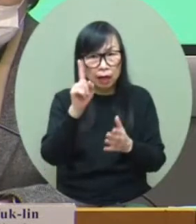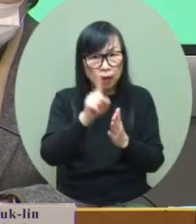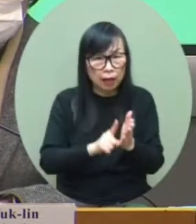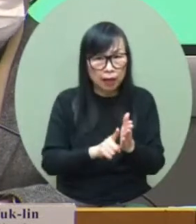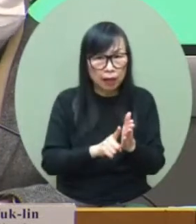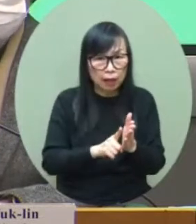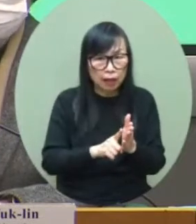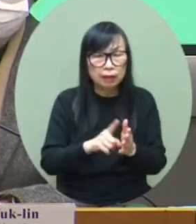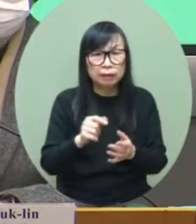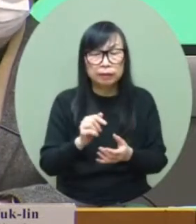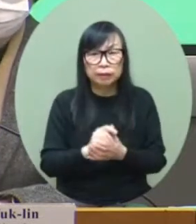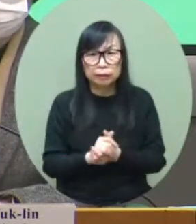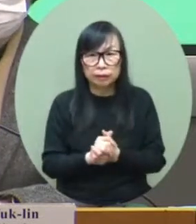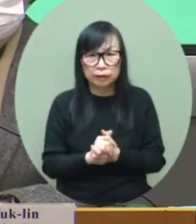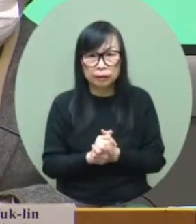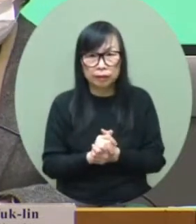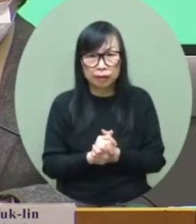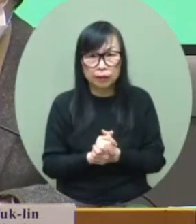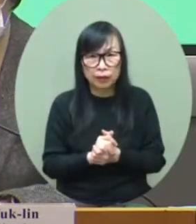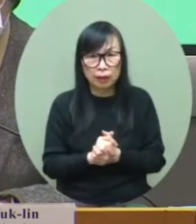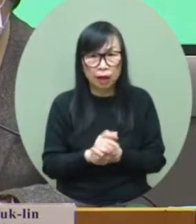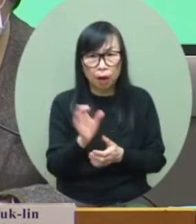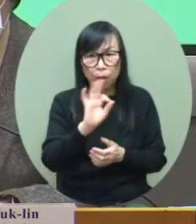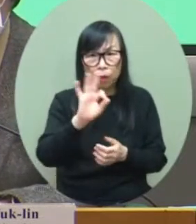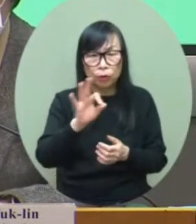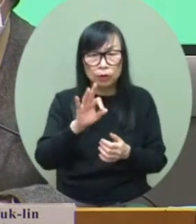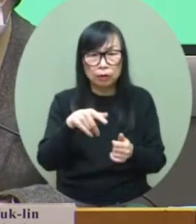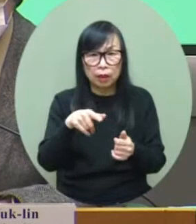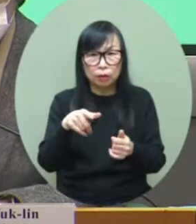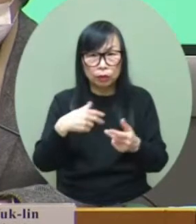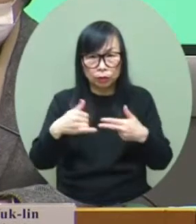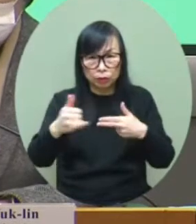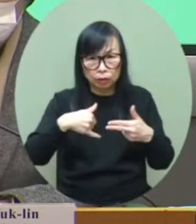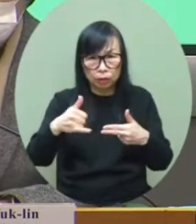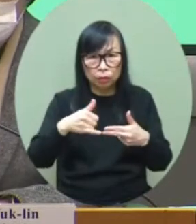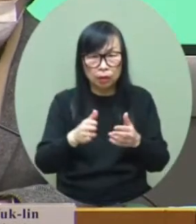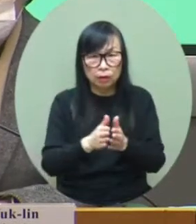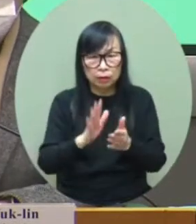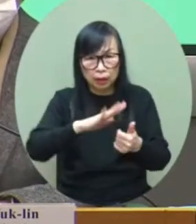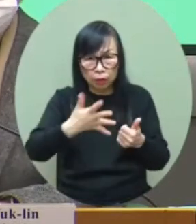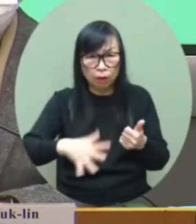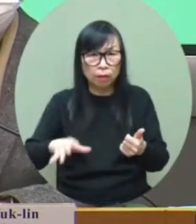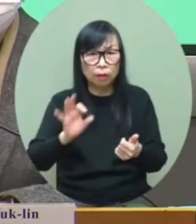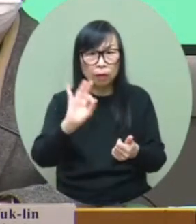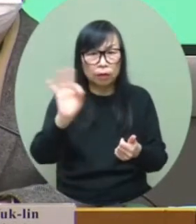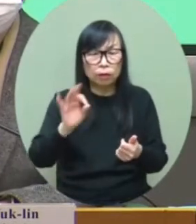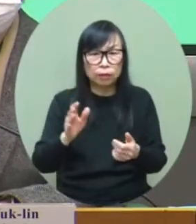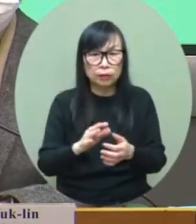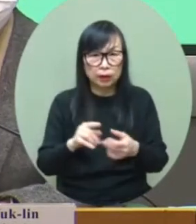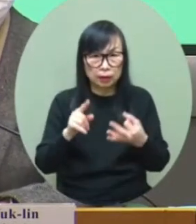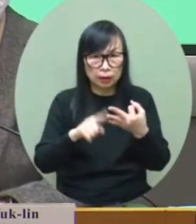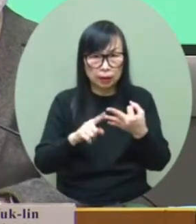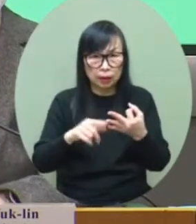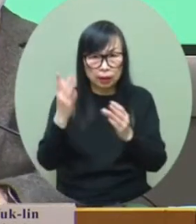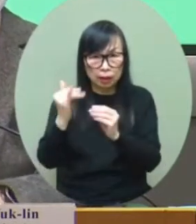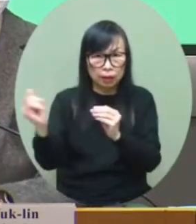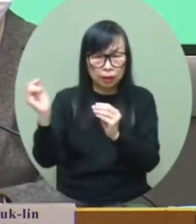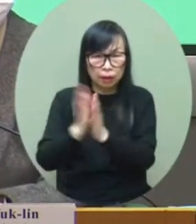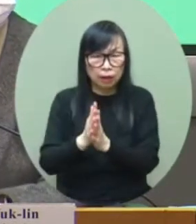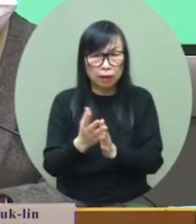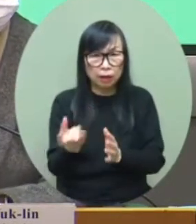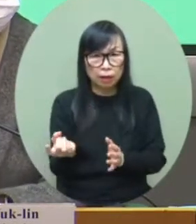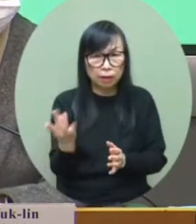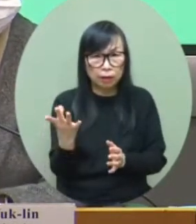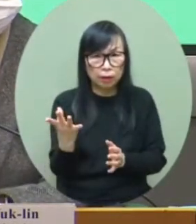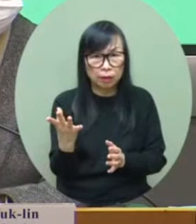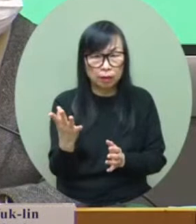330,000 units to by 90% to some 20,000 units.